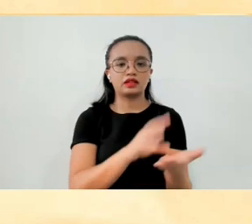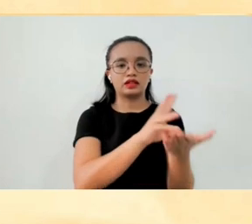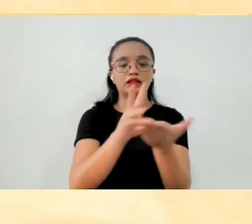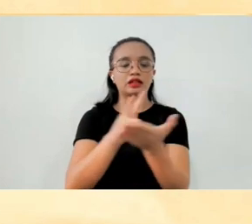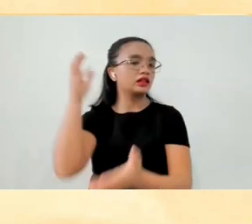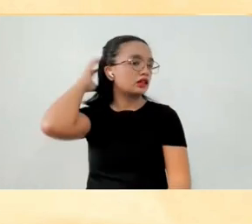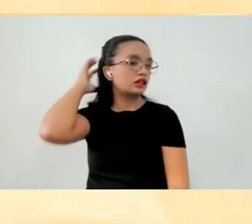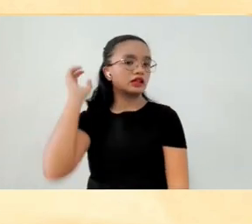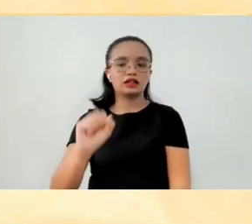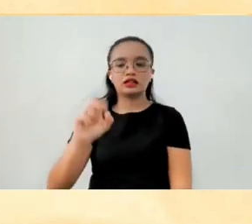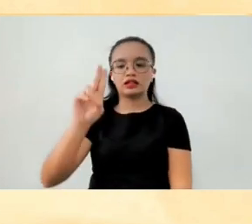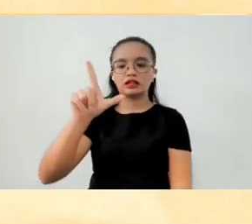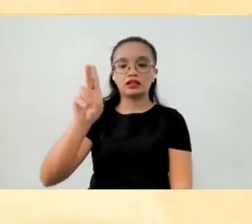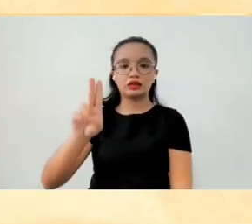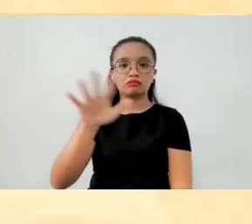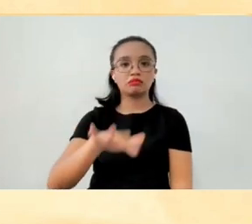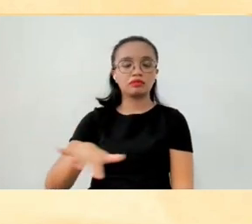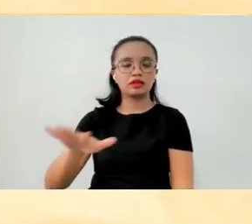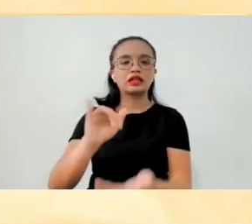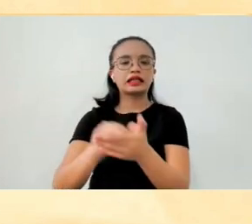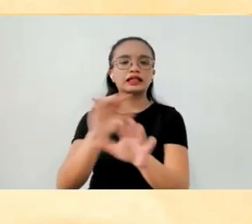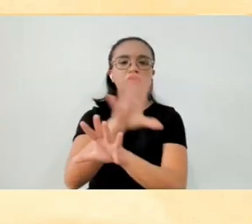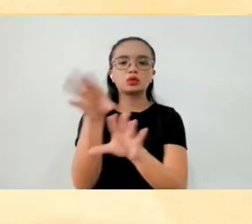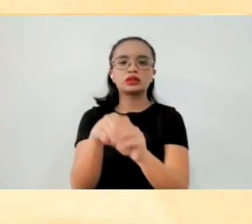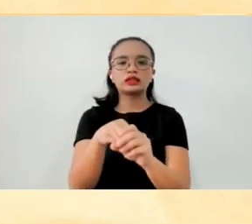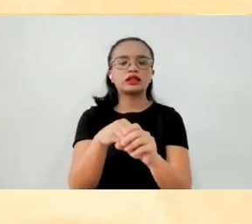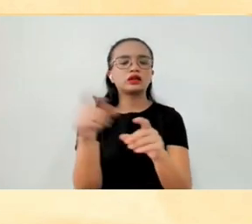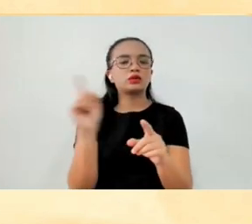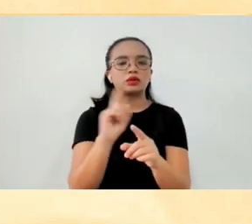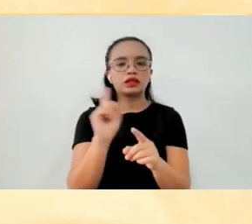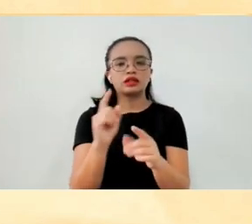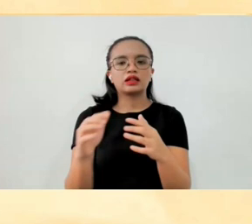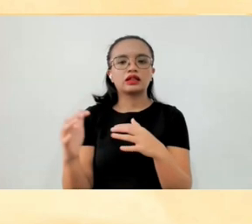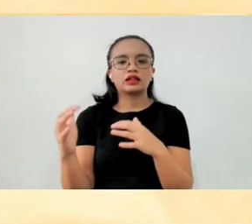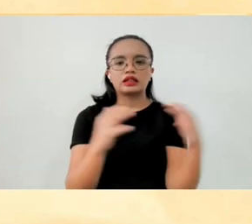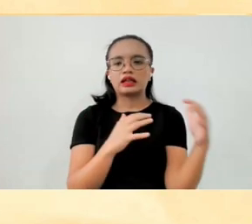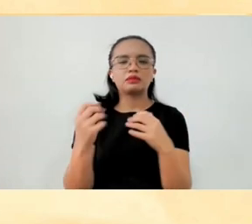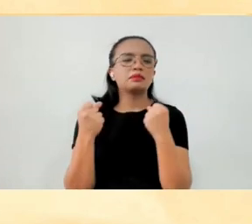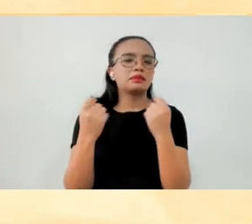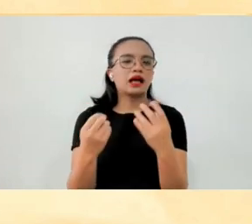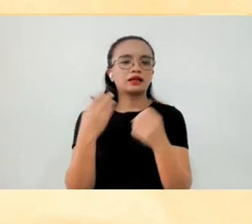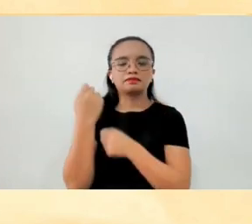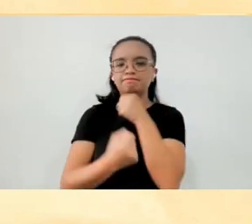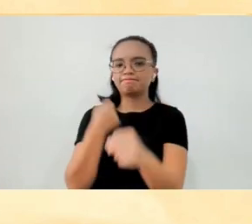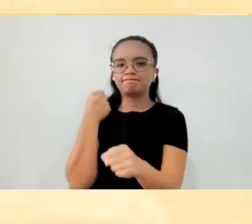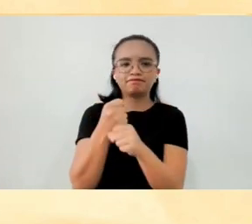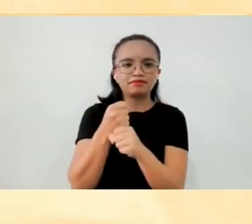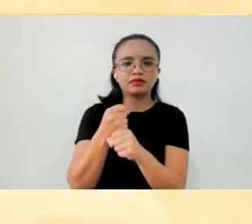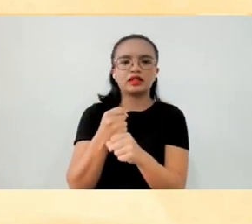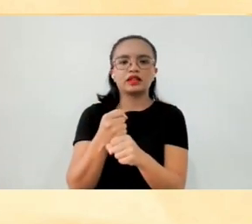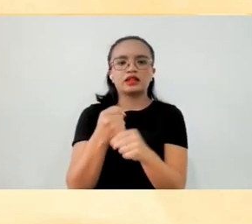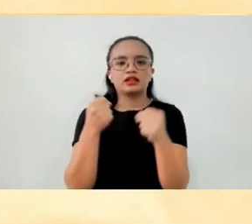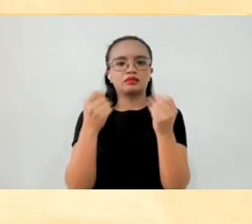Sulu archipelago were involved in violent conflict for decades, subjecting countless lives